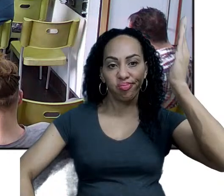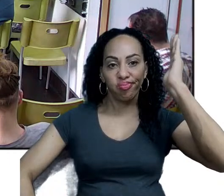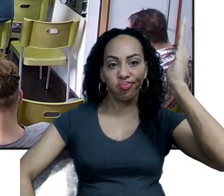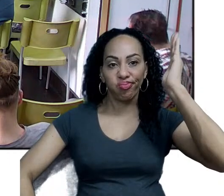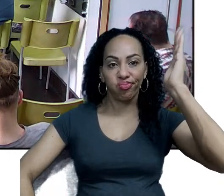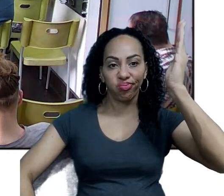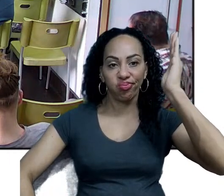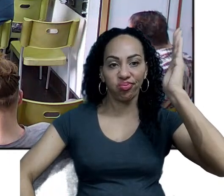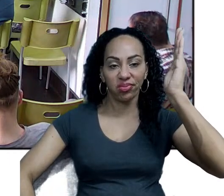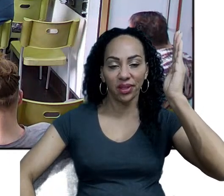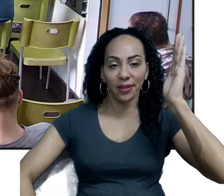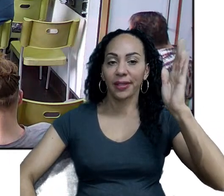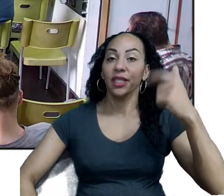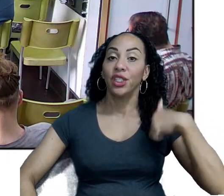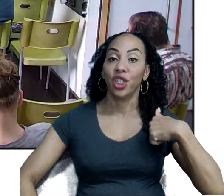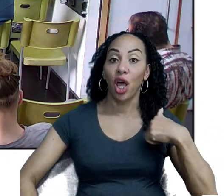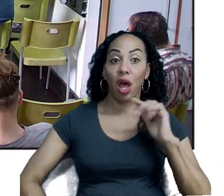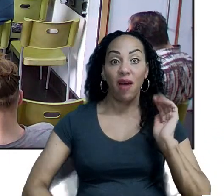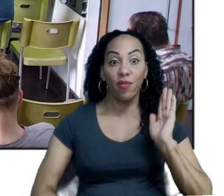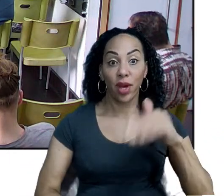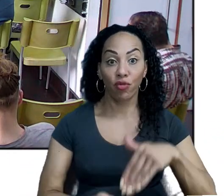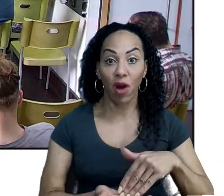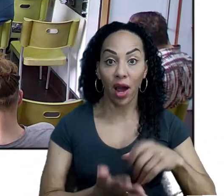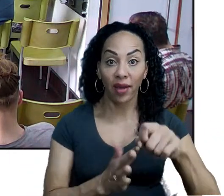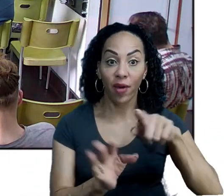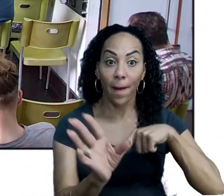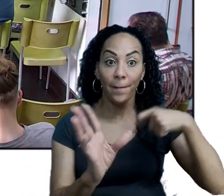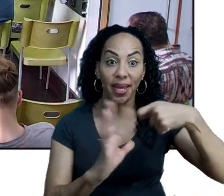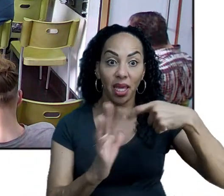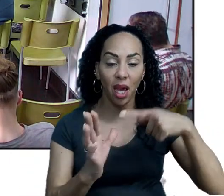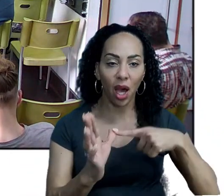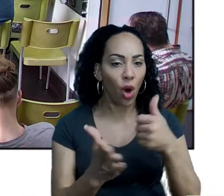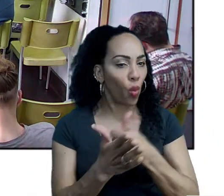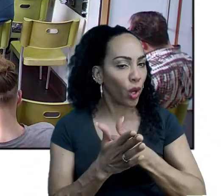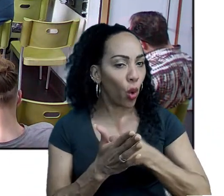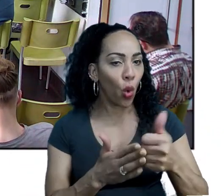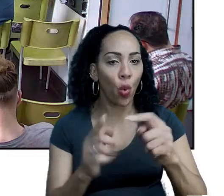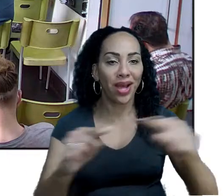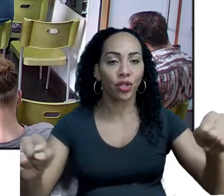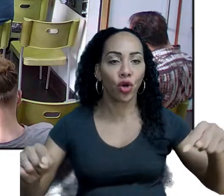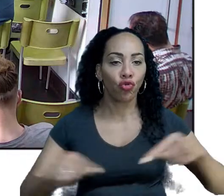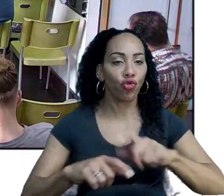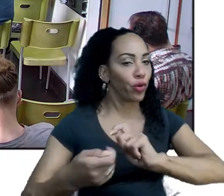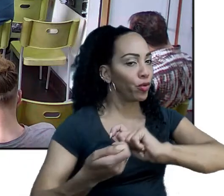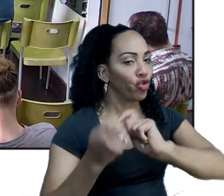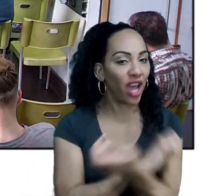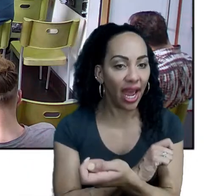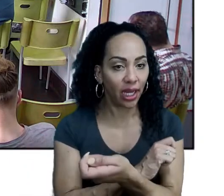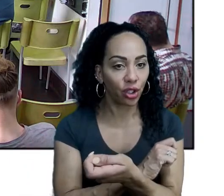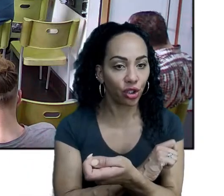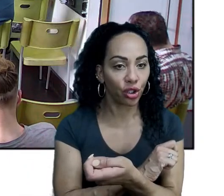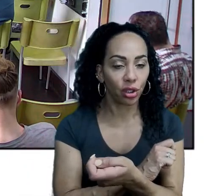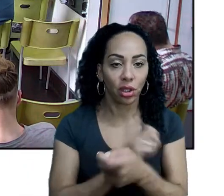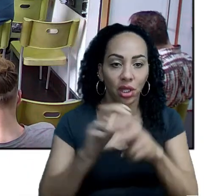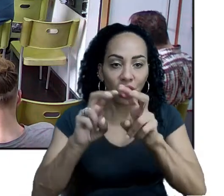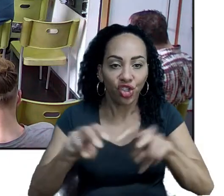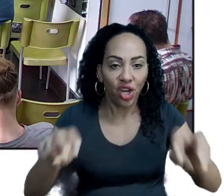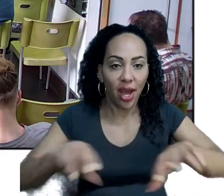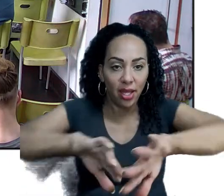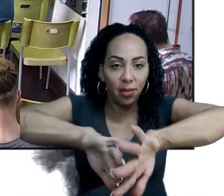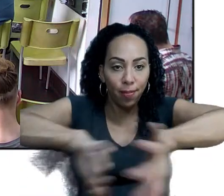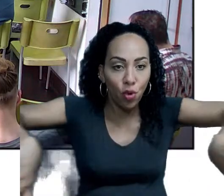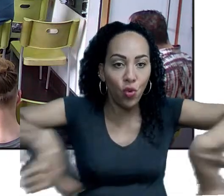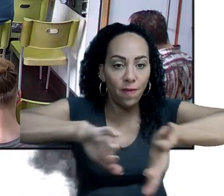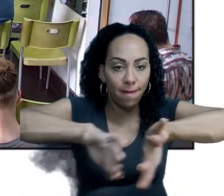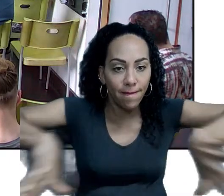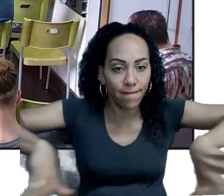we change the room. So we move the tables out of the way. We don't shy away from kind of putting a bit